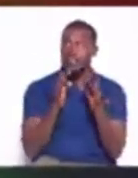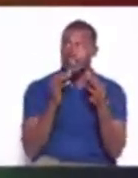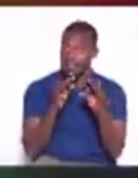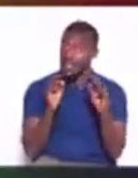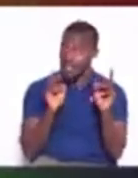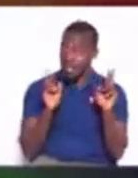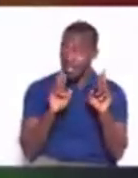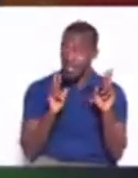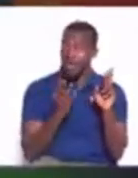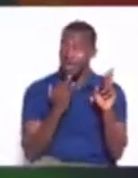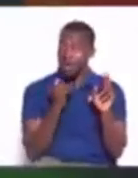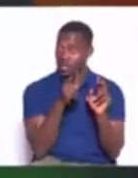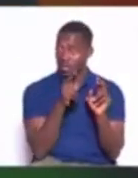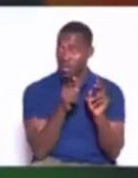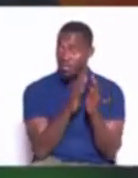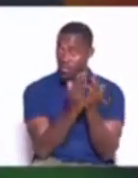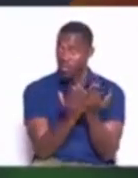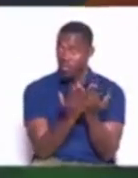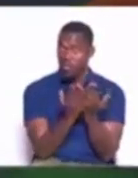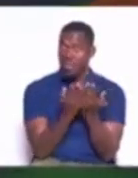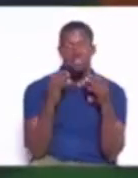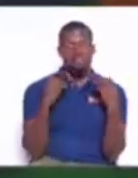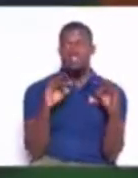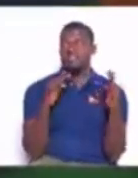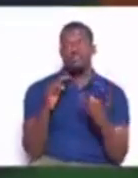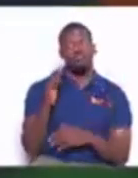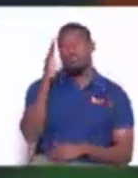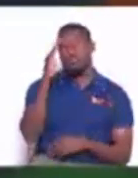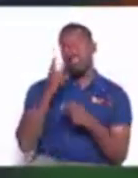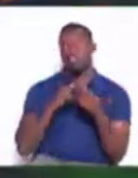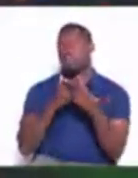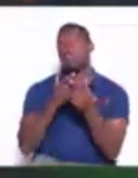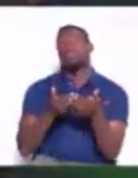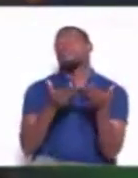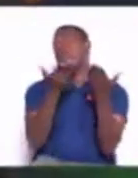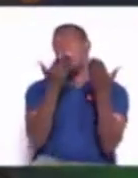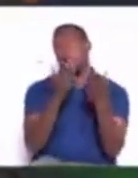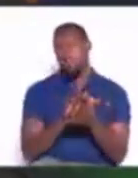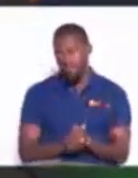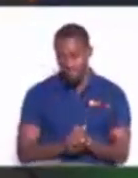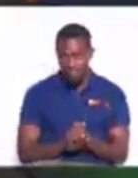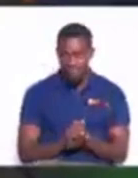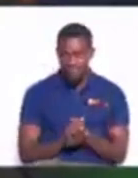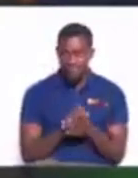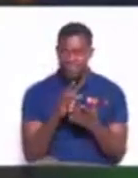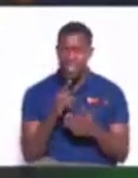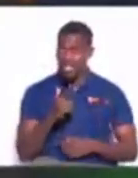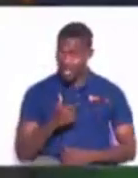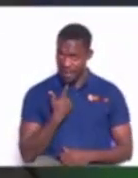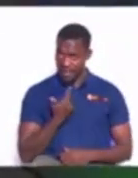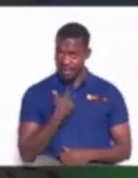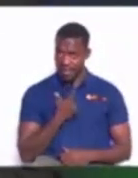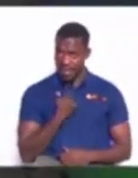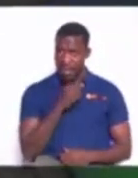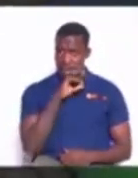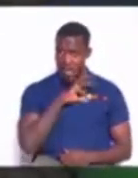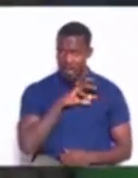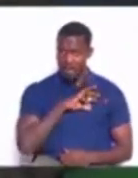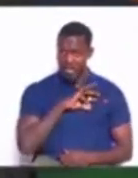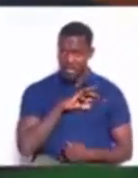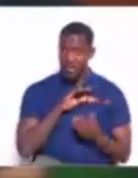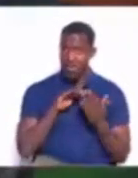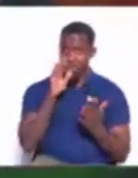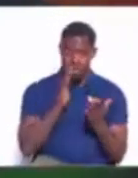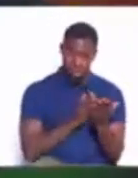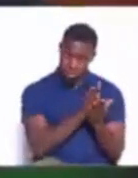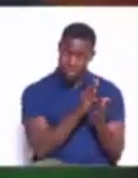week of a Maasai man who was coming many years ago here to Nairobi. And as he